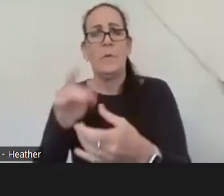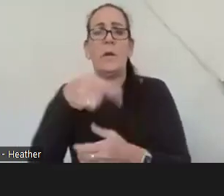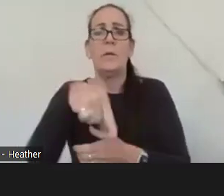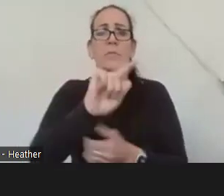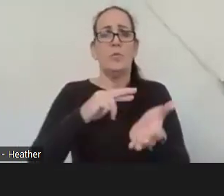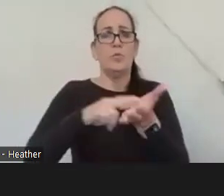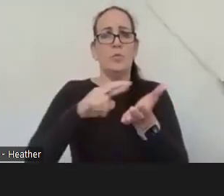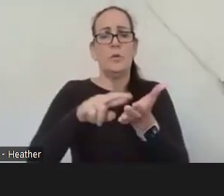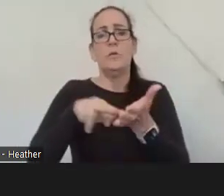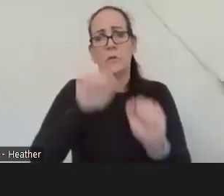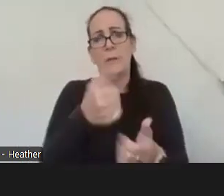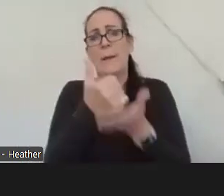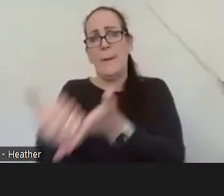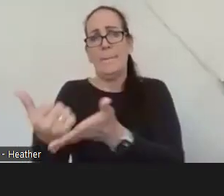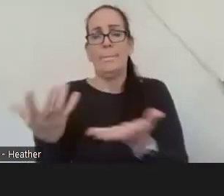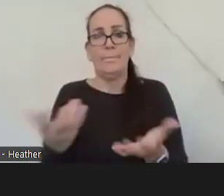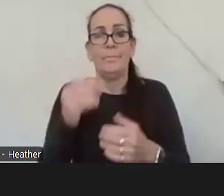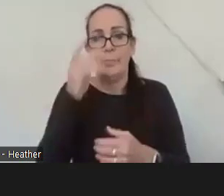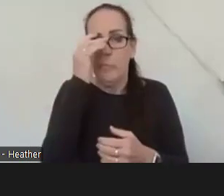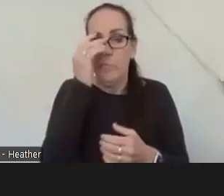right? Yeah, thank you. Yeah.